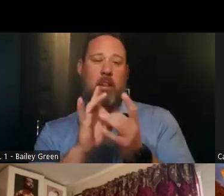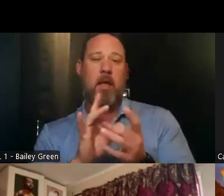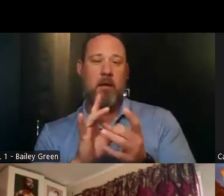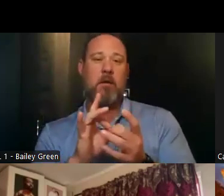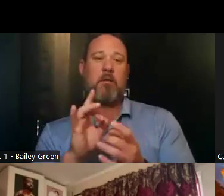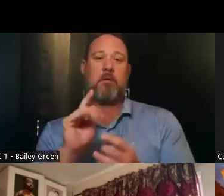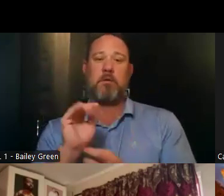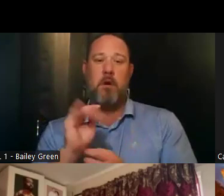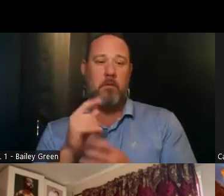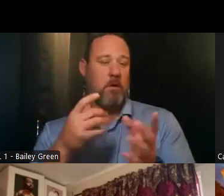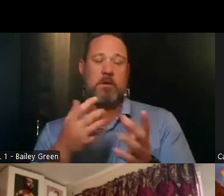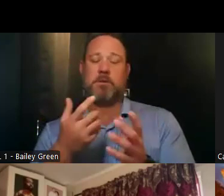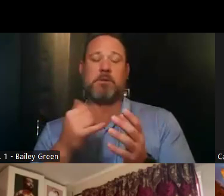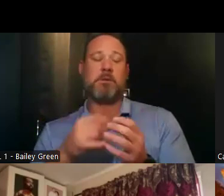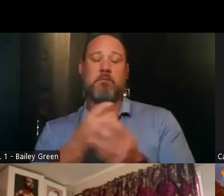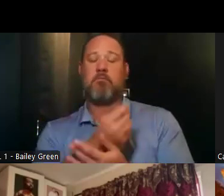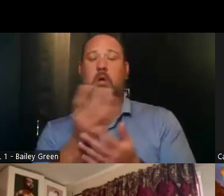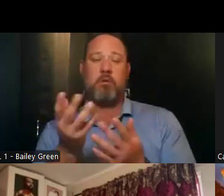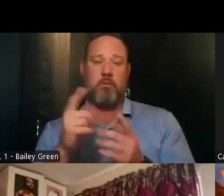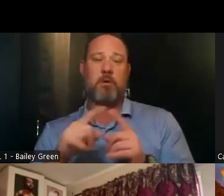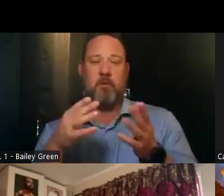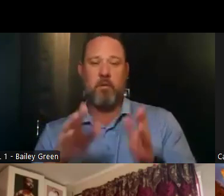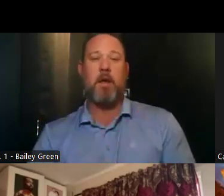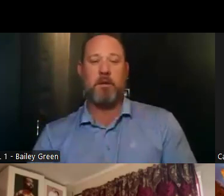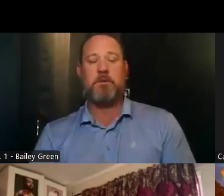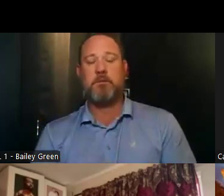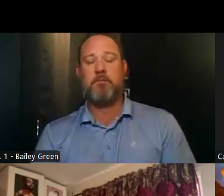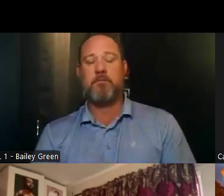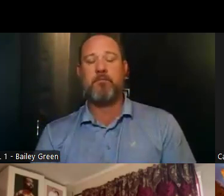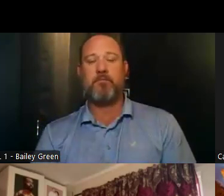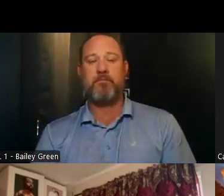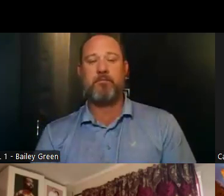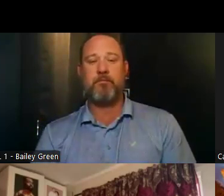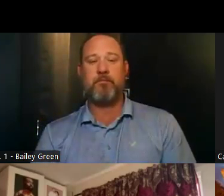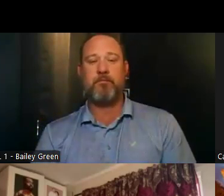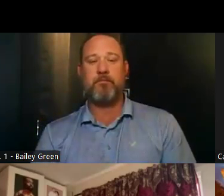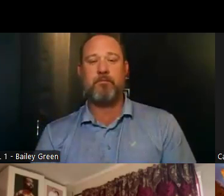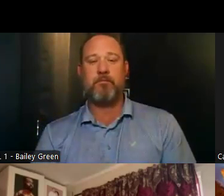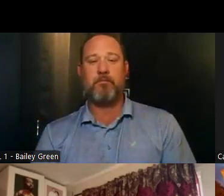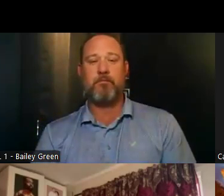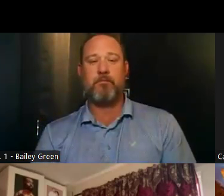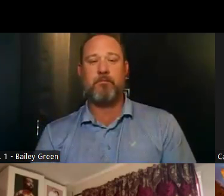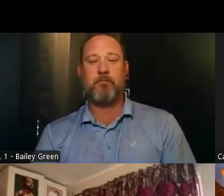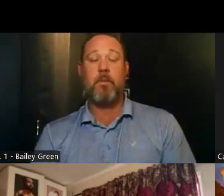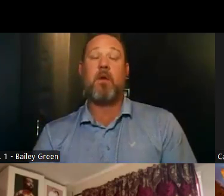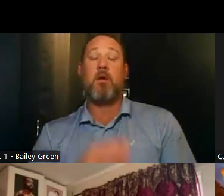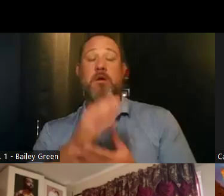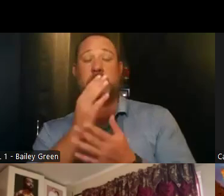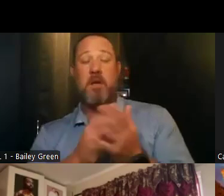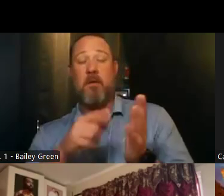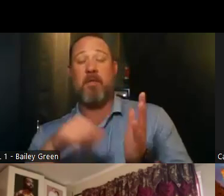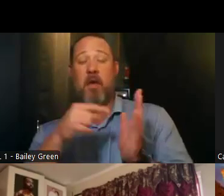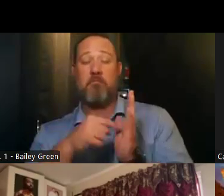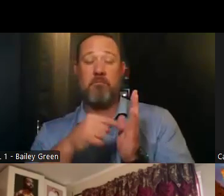topic. This is coming sort of in multiple different ways, right? Um, And some of that documentation, if you look